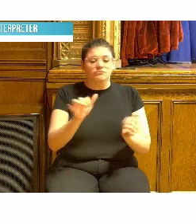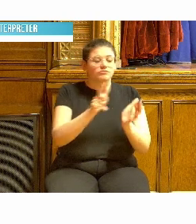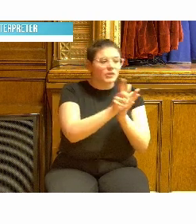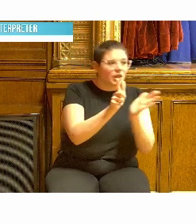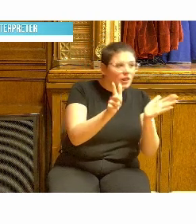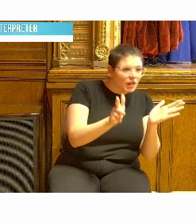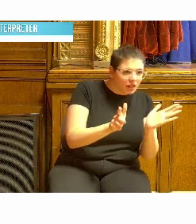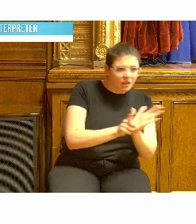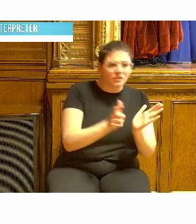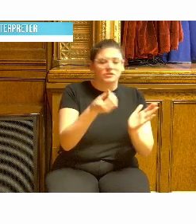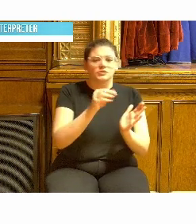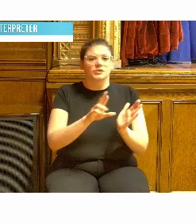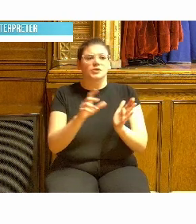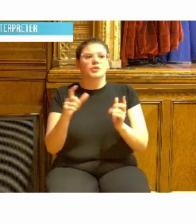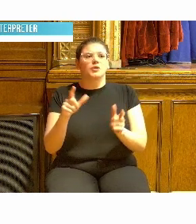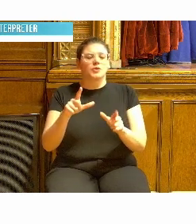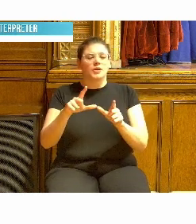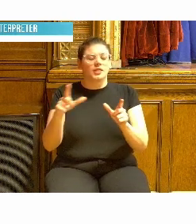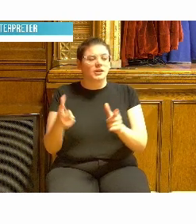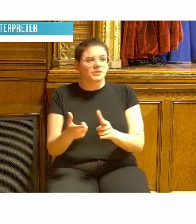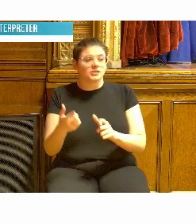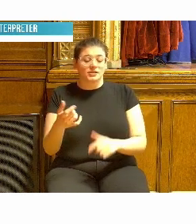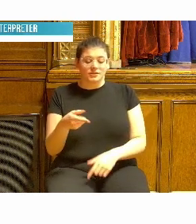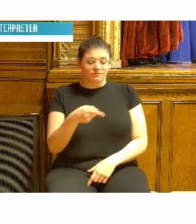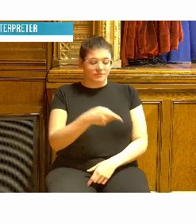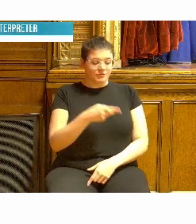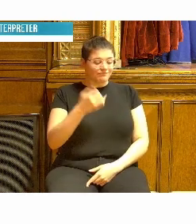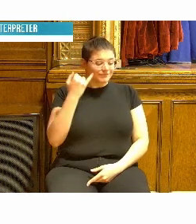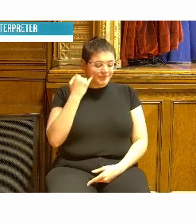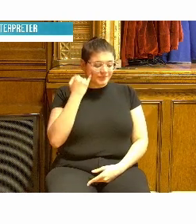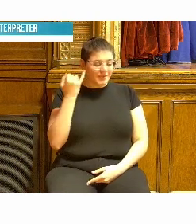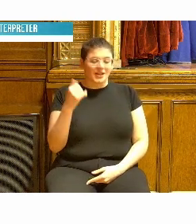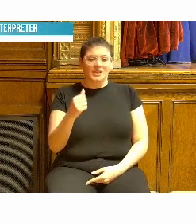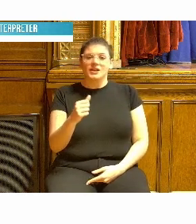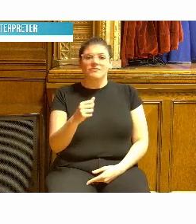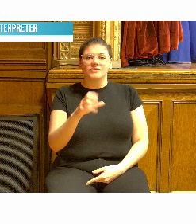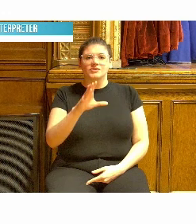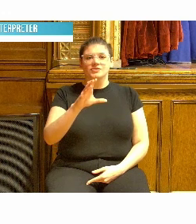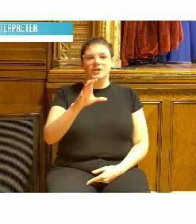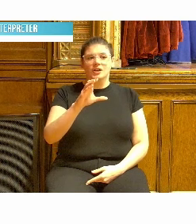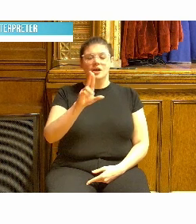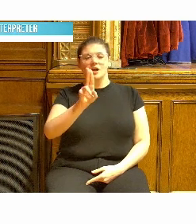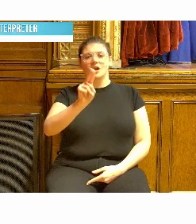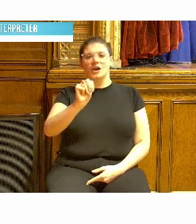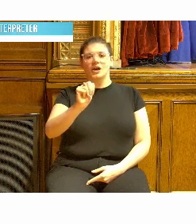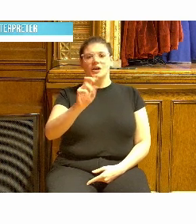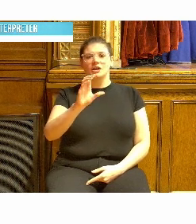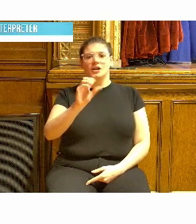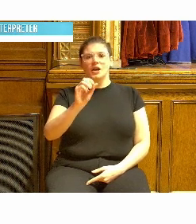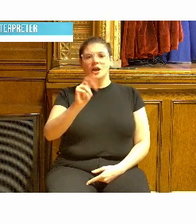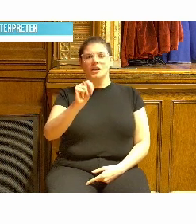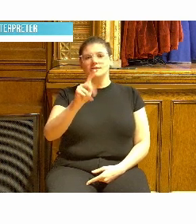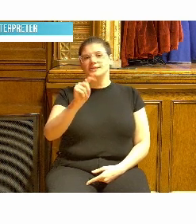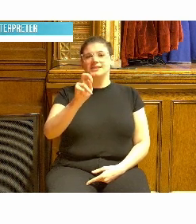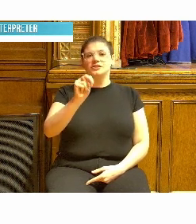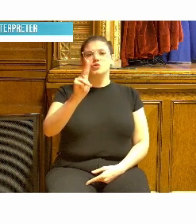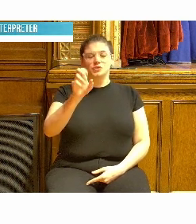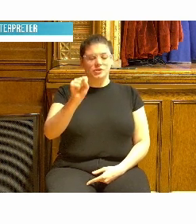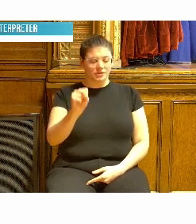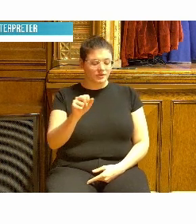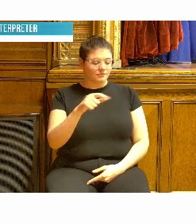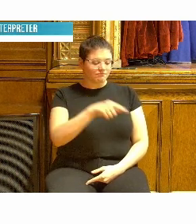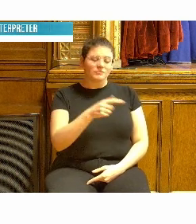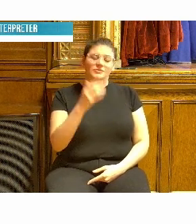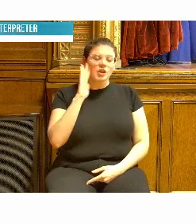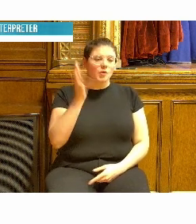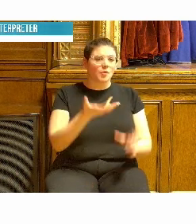can be passed. A law that is unconstitutional, even if it is passed, will be overturned and not withstand legal scrutiny.